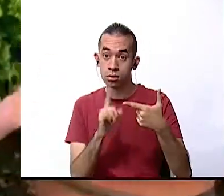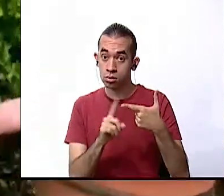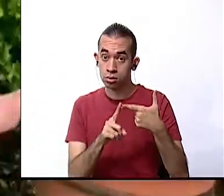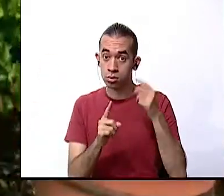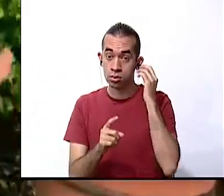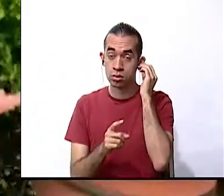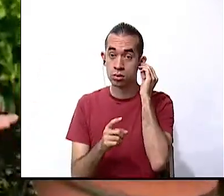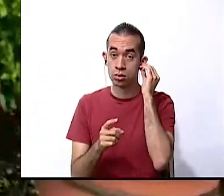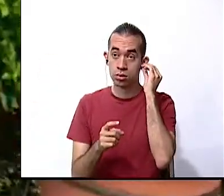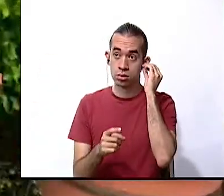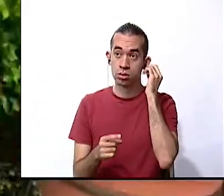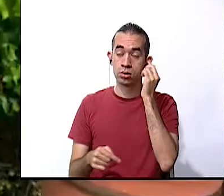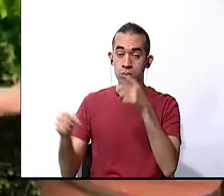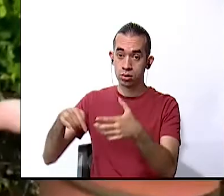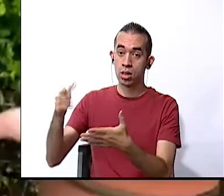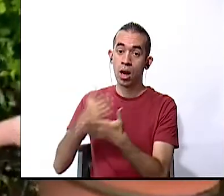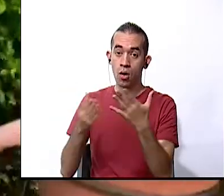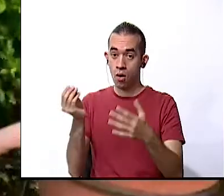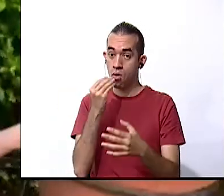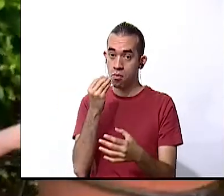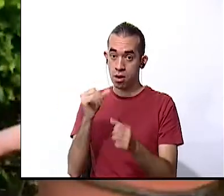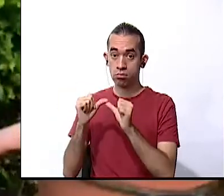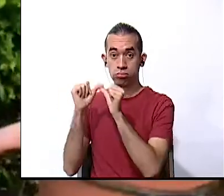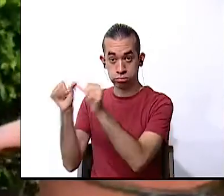Did you include some non-perishable food?